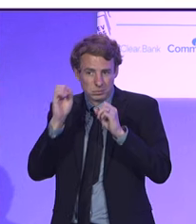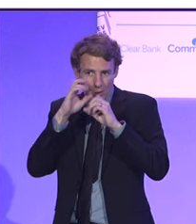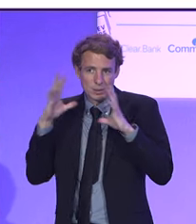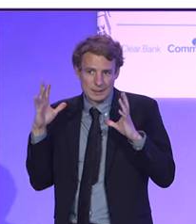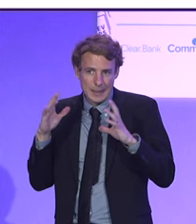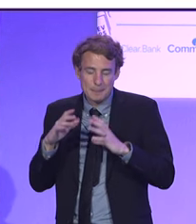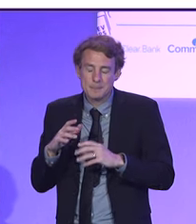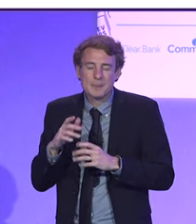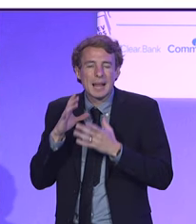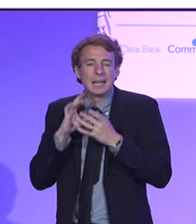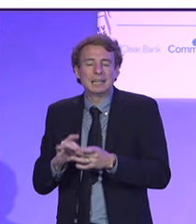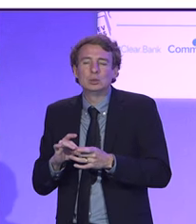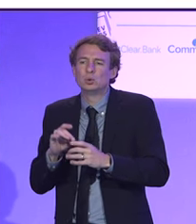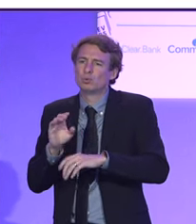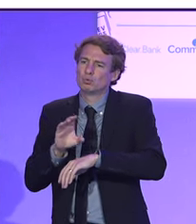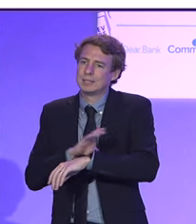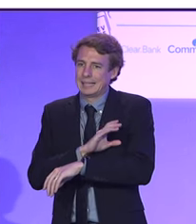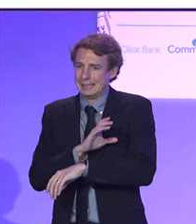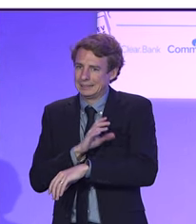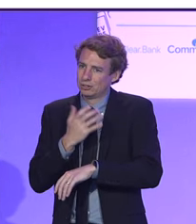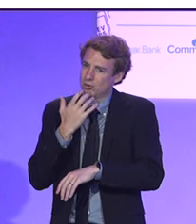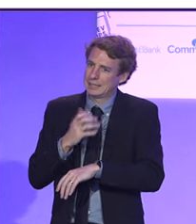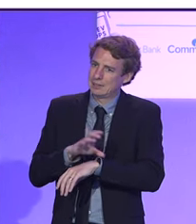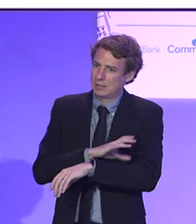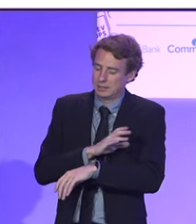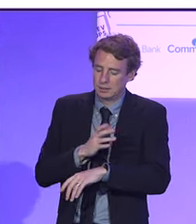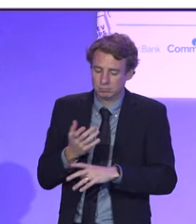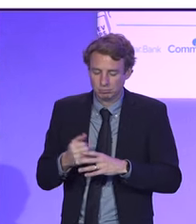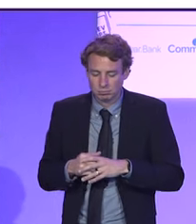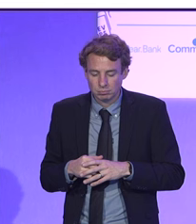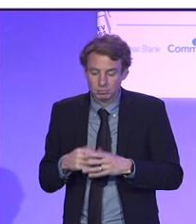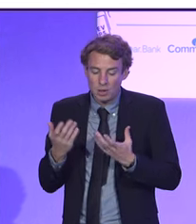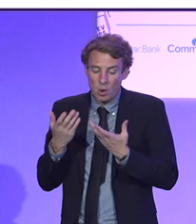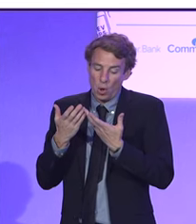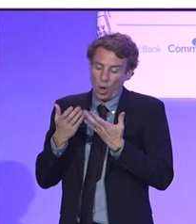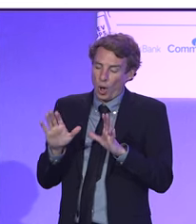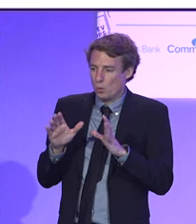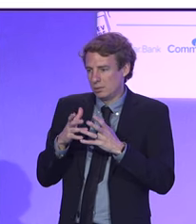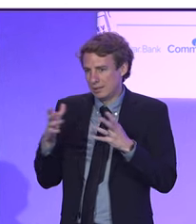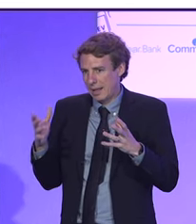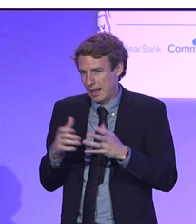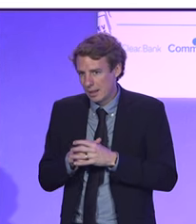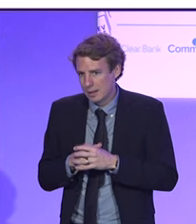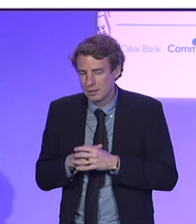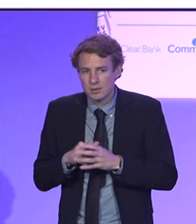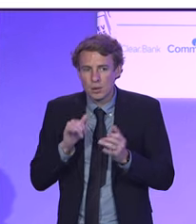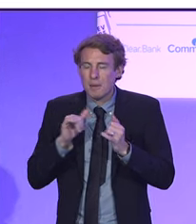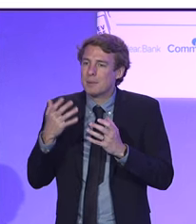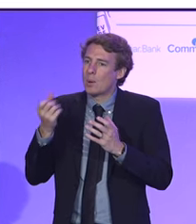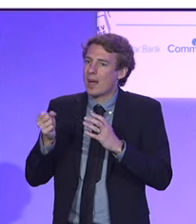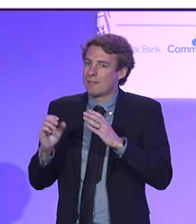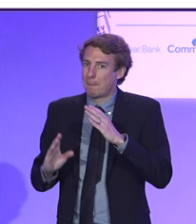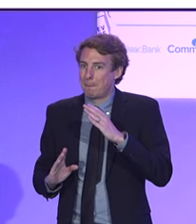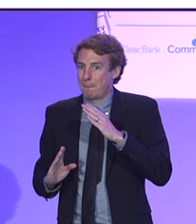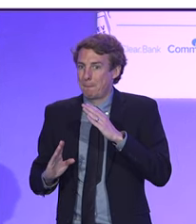used for the resilience of an application is auto-scaling. This is where you've got an application, you've got a peak, let's say a Black Friday type